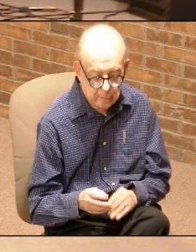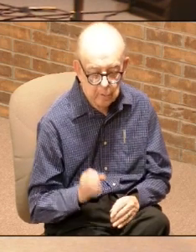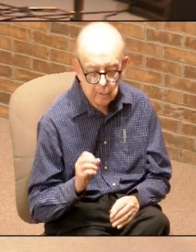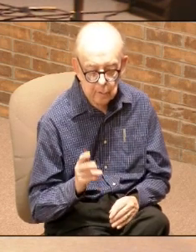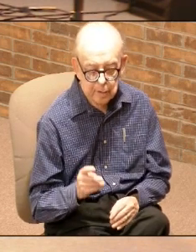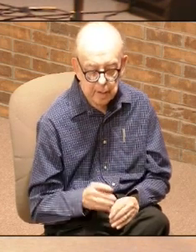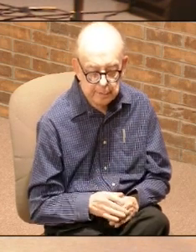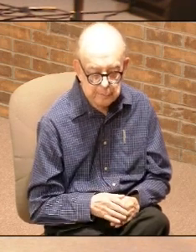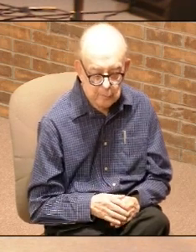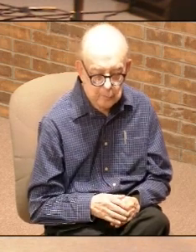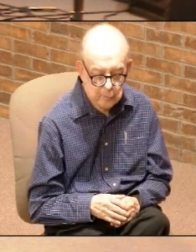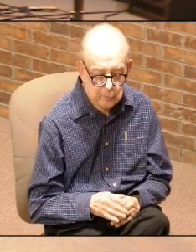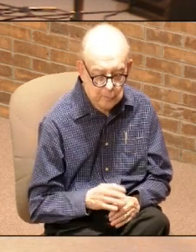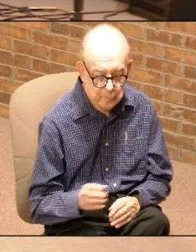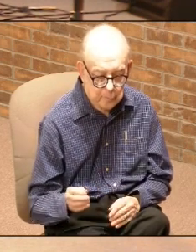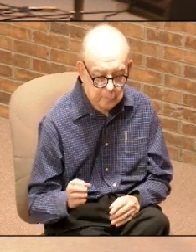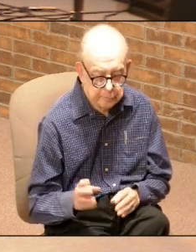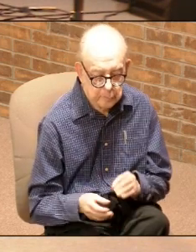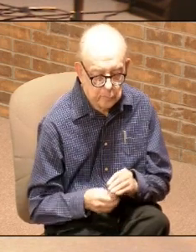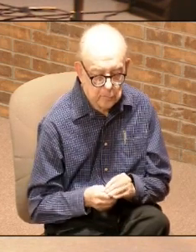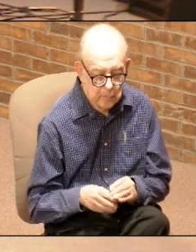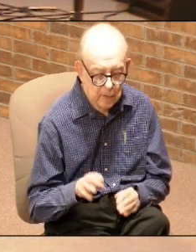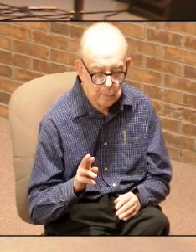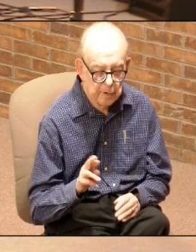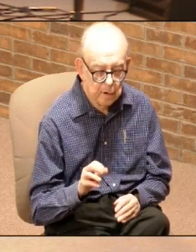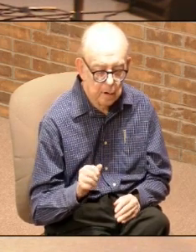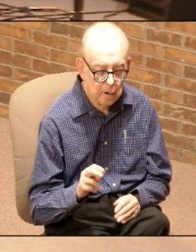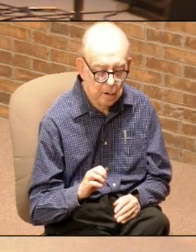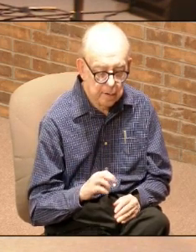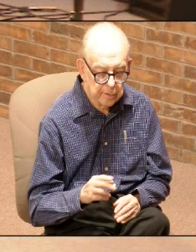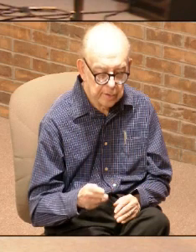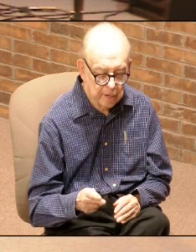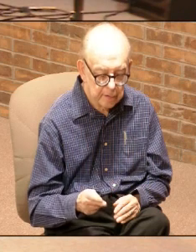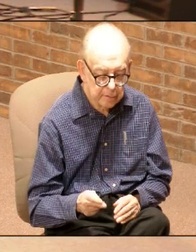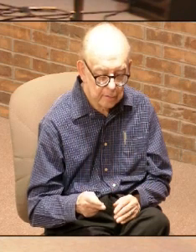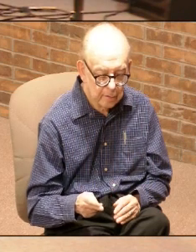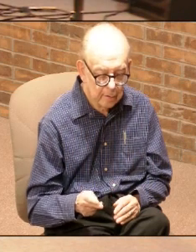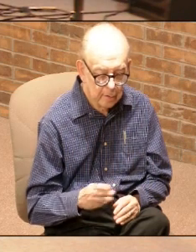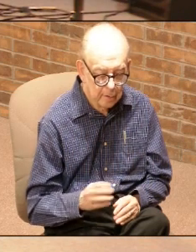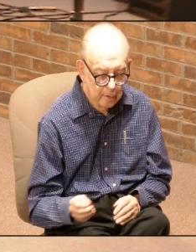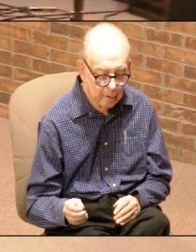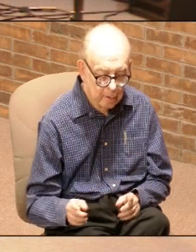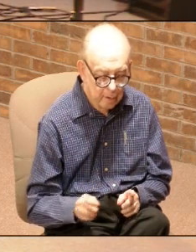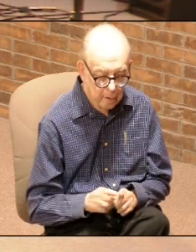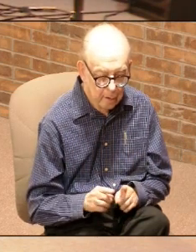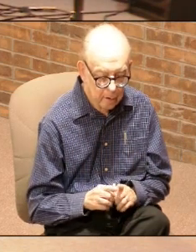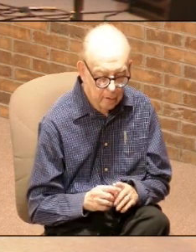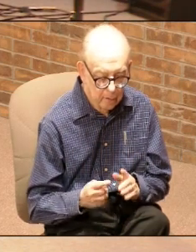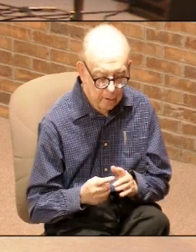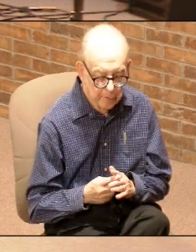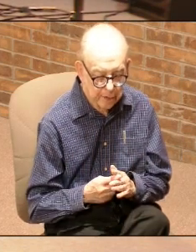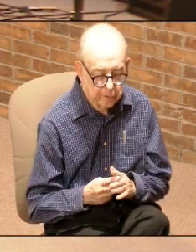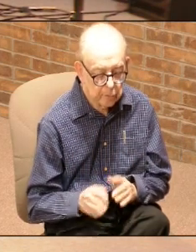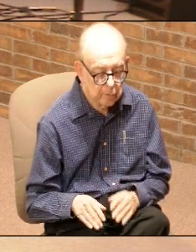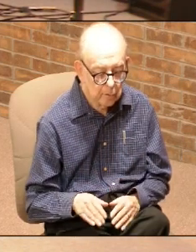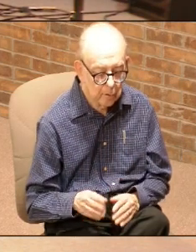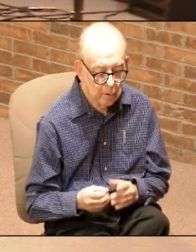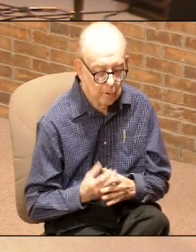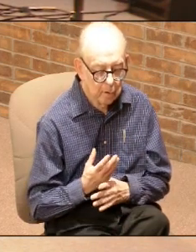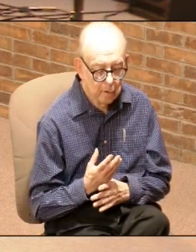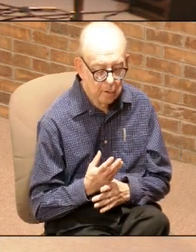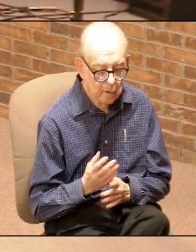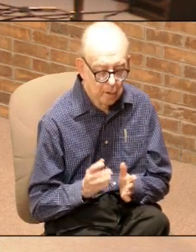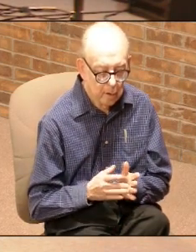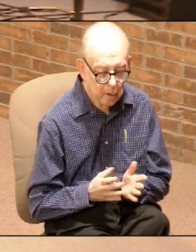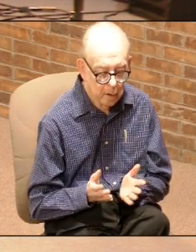Okay? They get grafted into the branch. And as they begin to grow, the